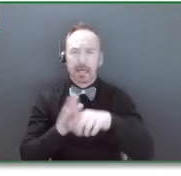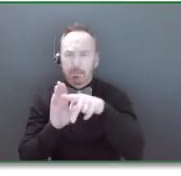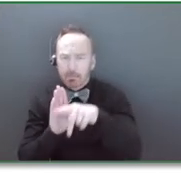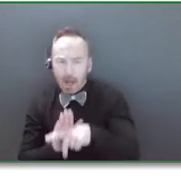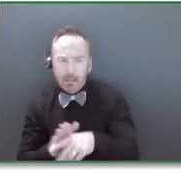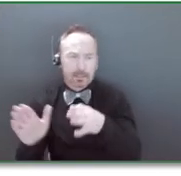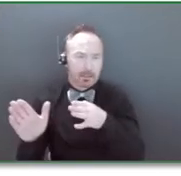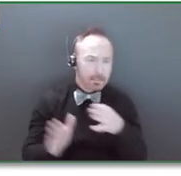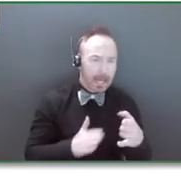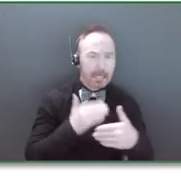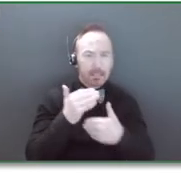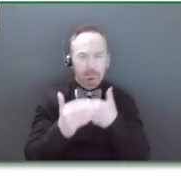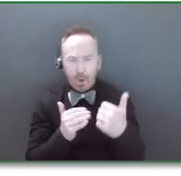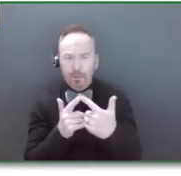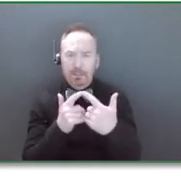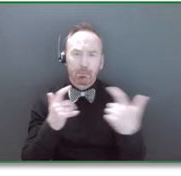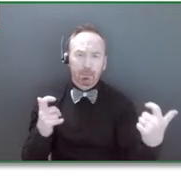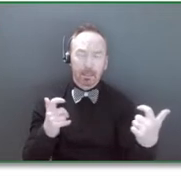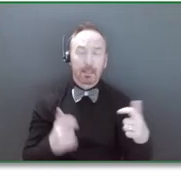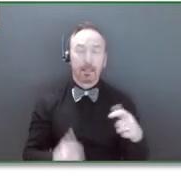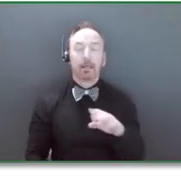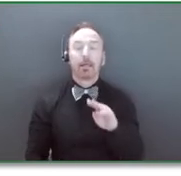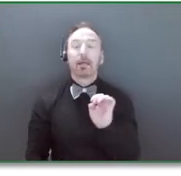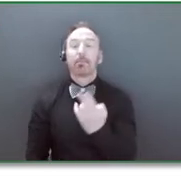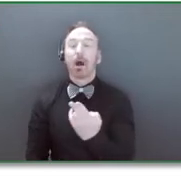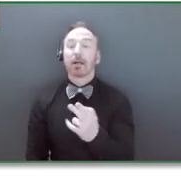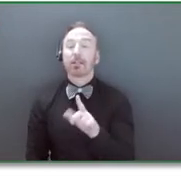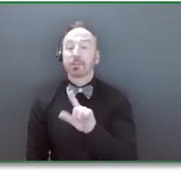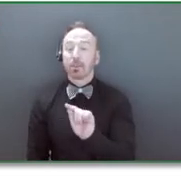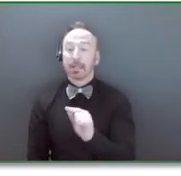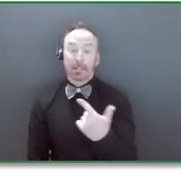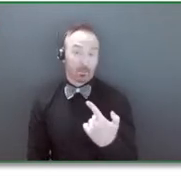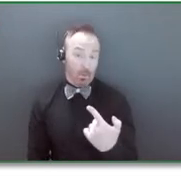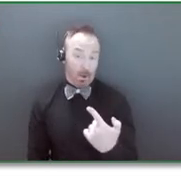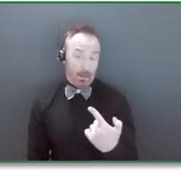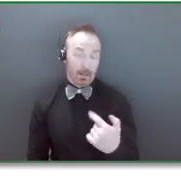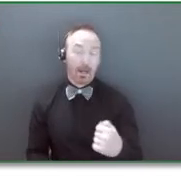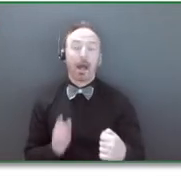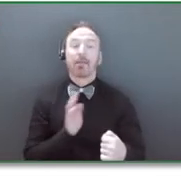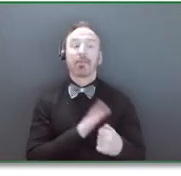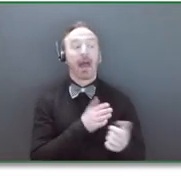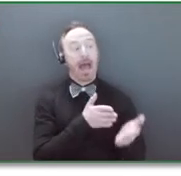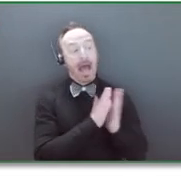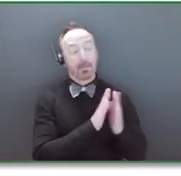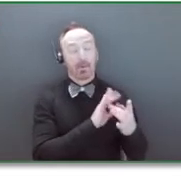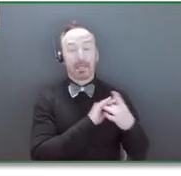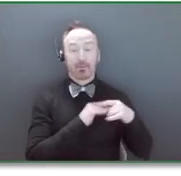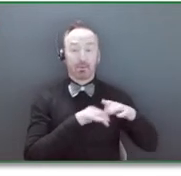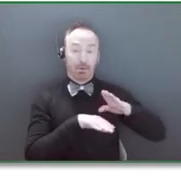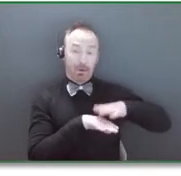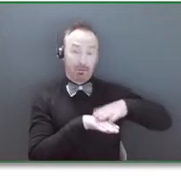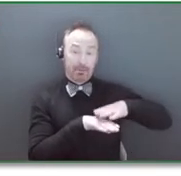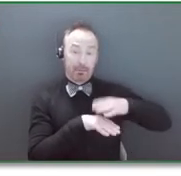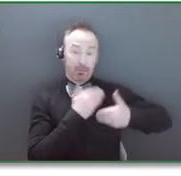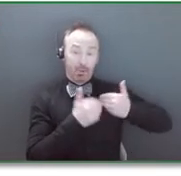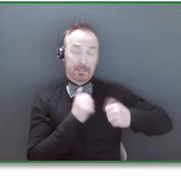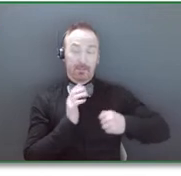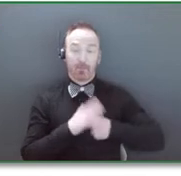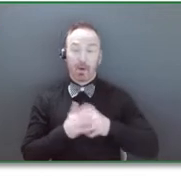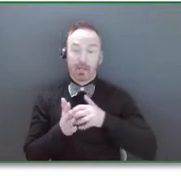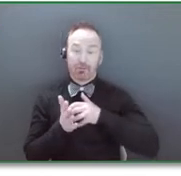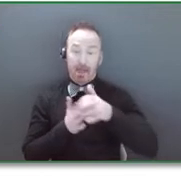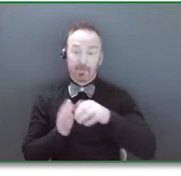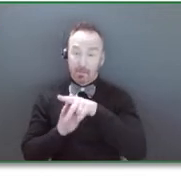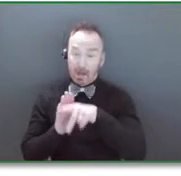toilets. In March 2021, I was approached about a consultation process on a draft accessibility policy. With Simon,